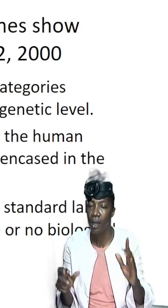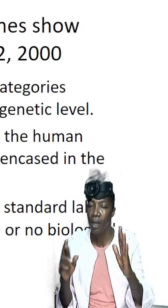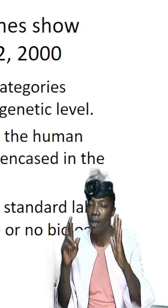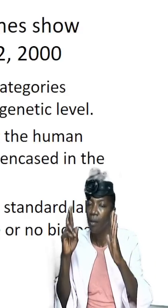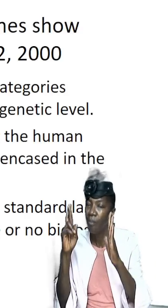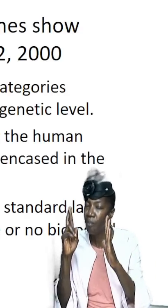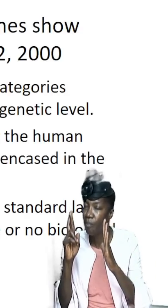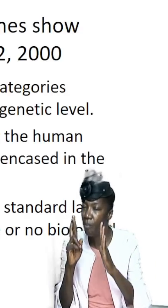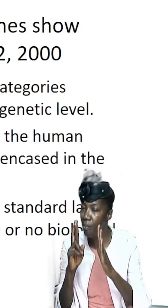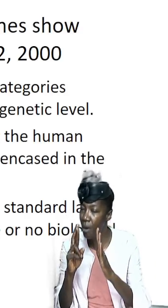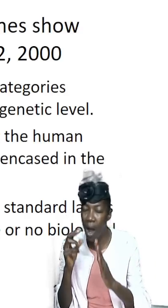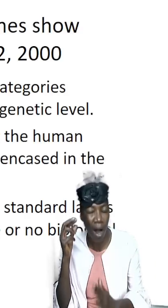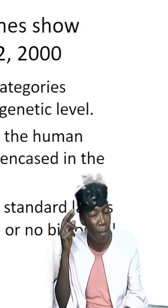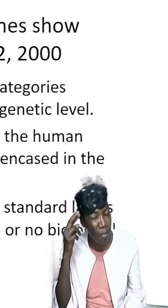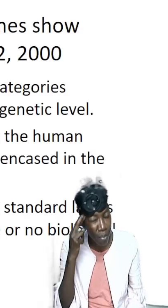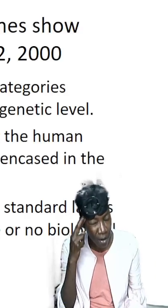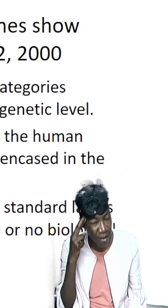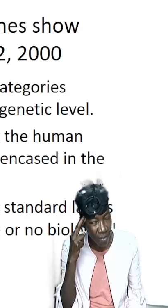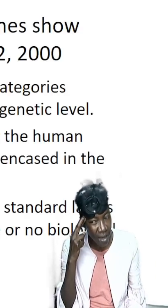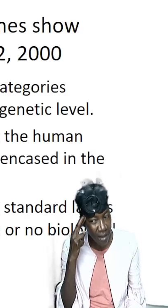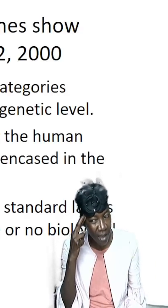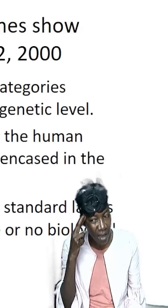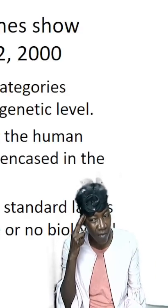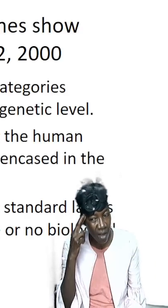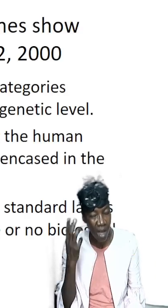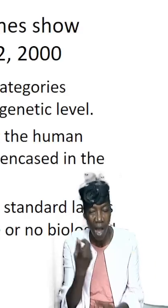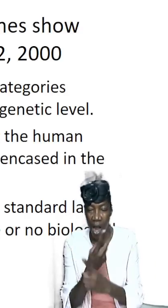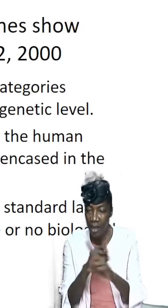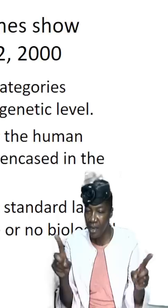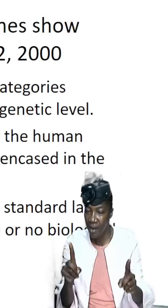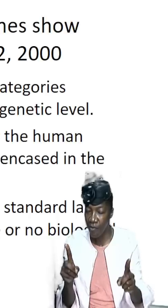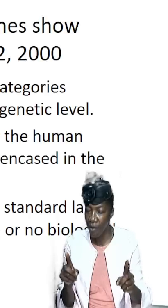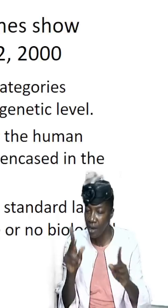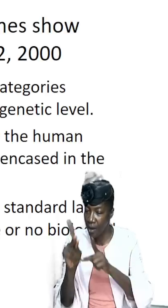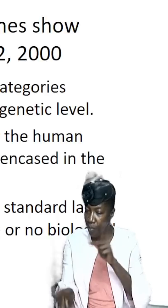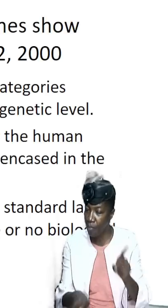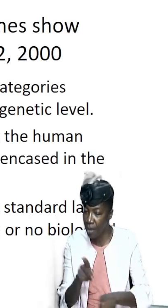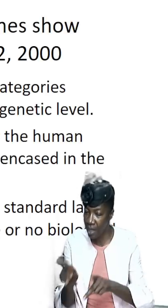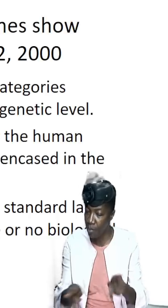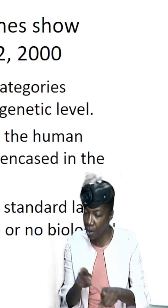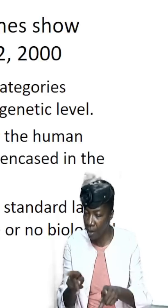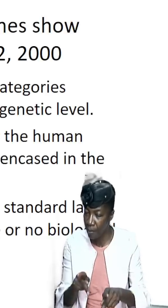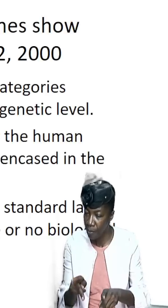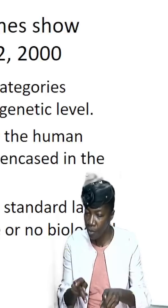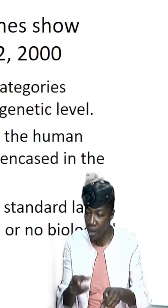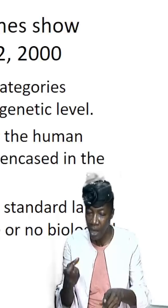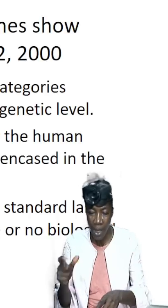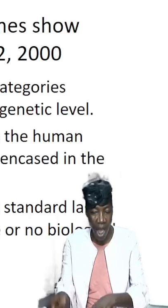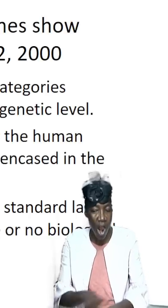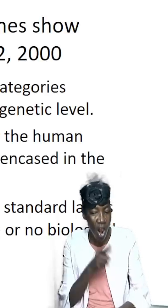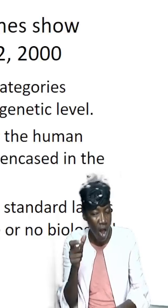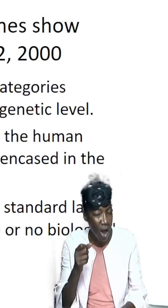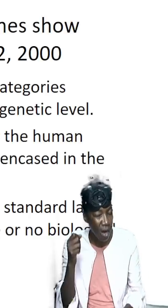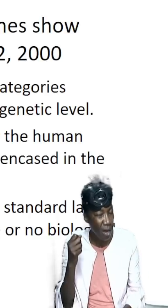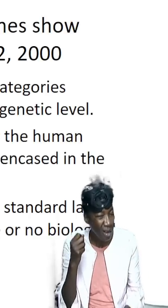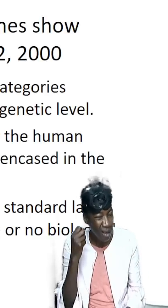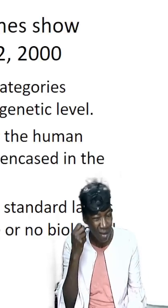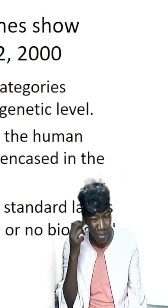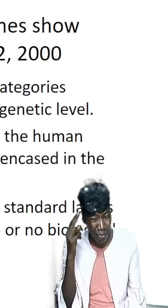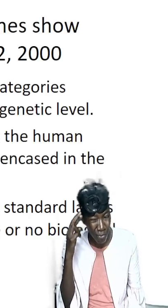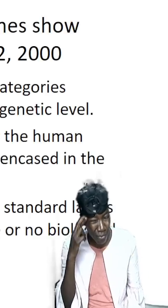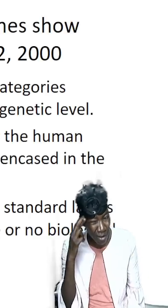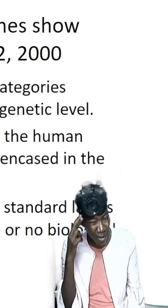on race and based on genetics. So scientists have long suspected that the racial